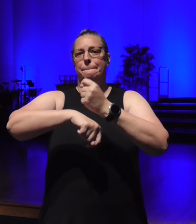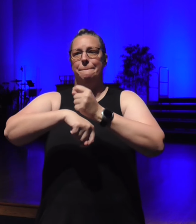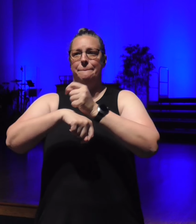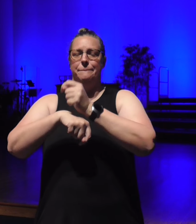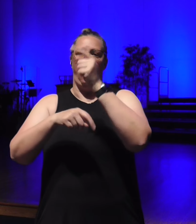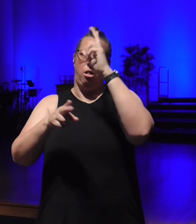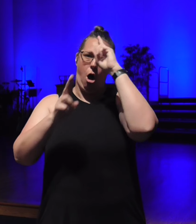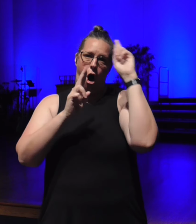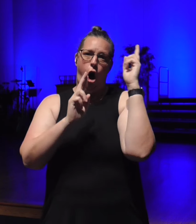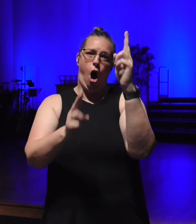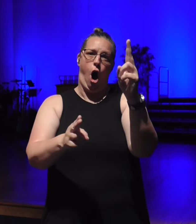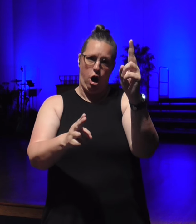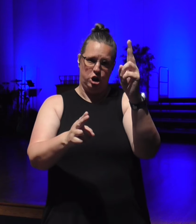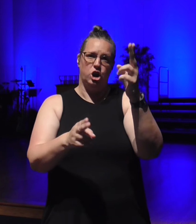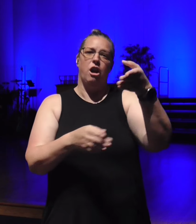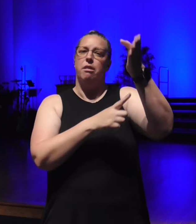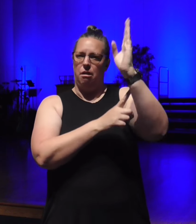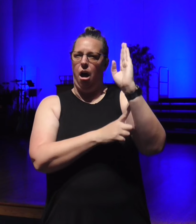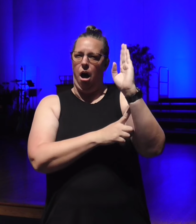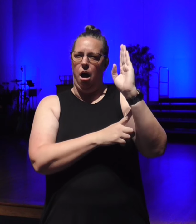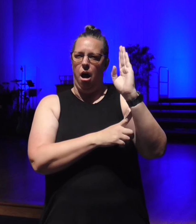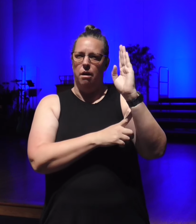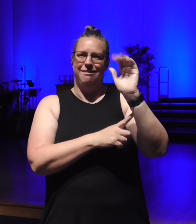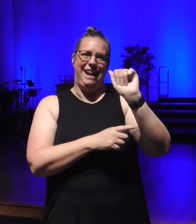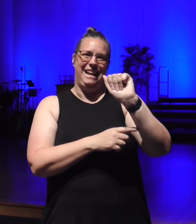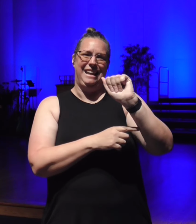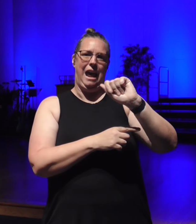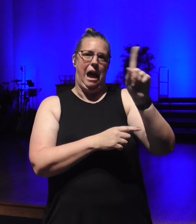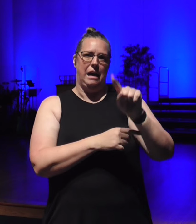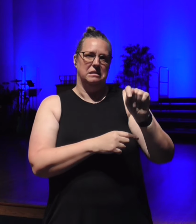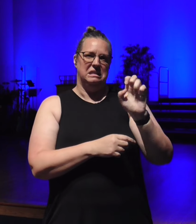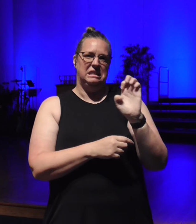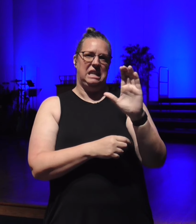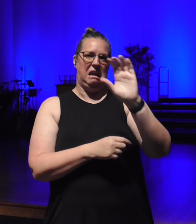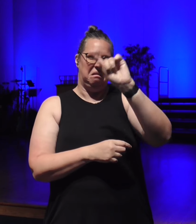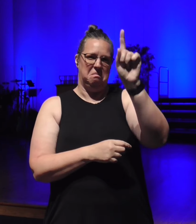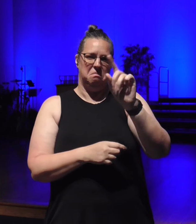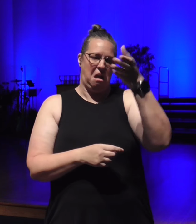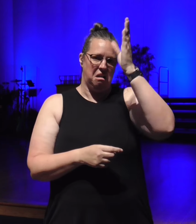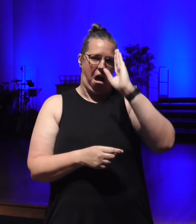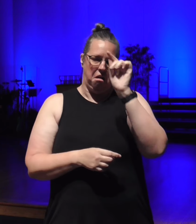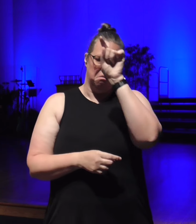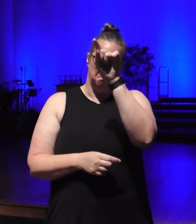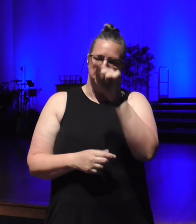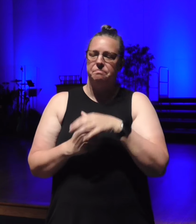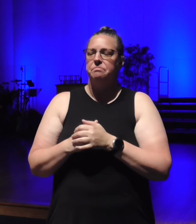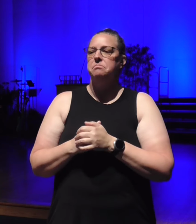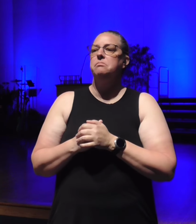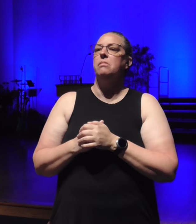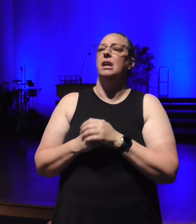Aztec goddess Tonantzin, the hill of Tepeyac. And he was crossing this